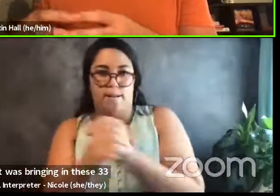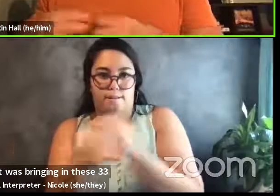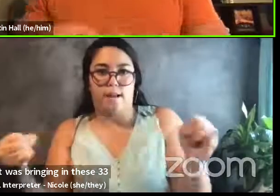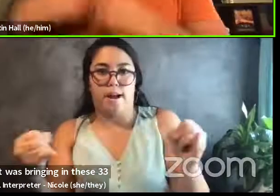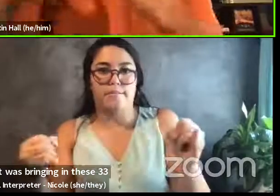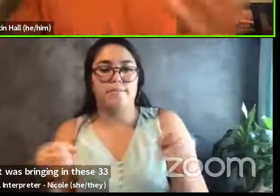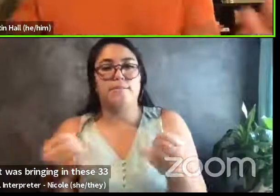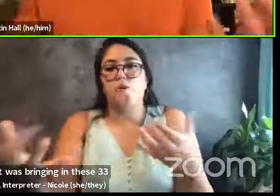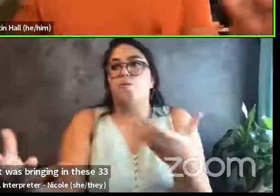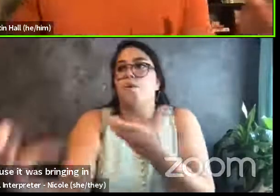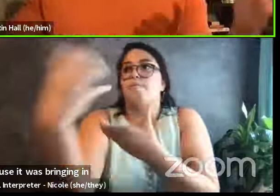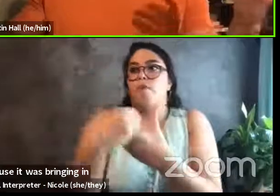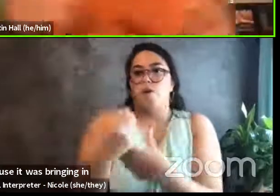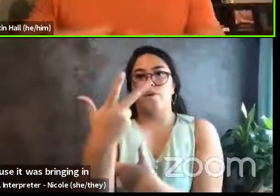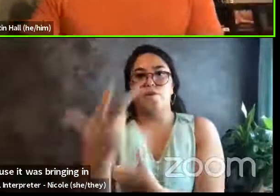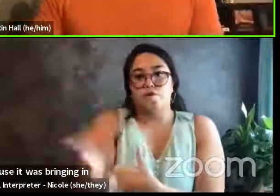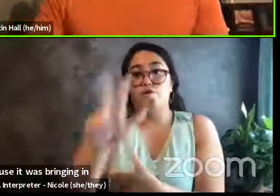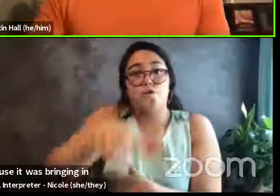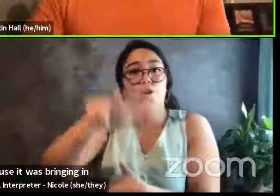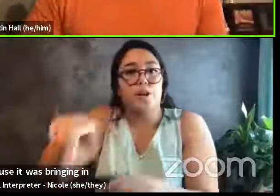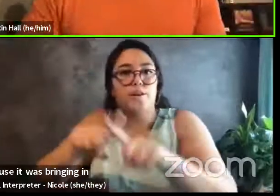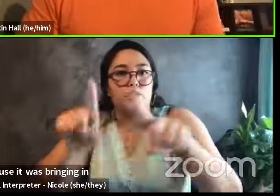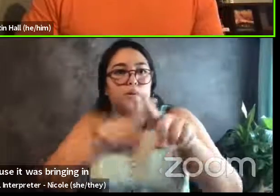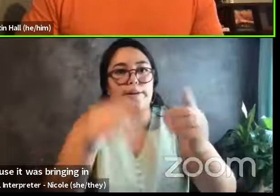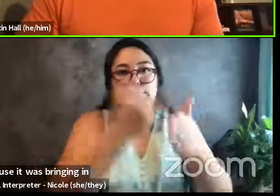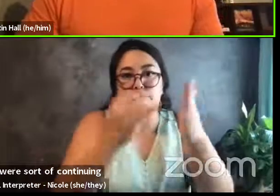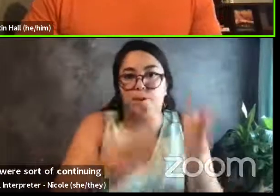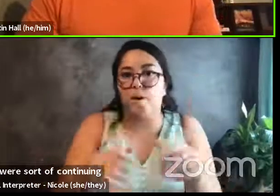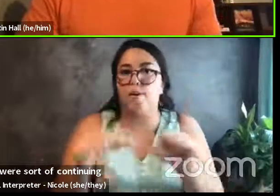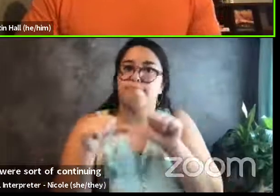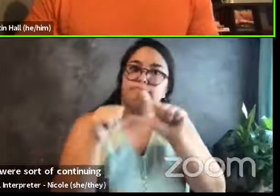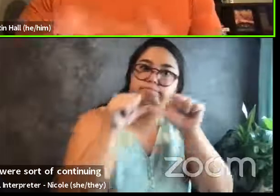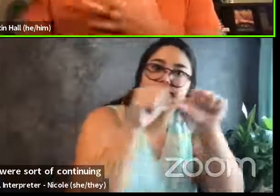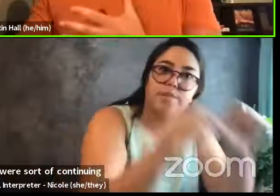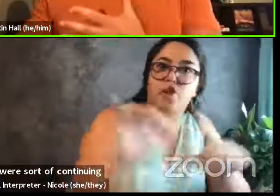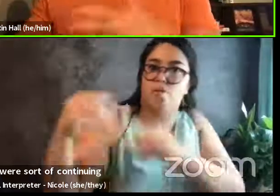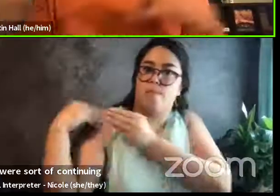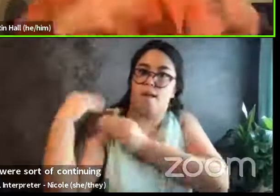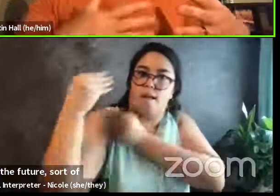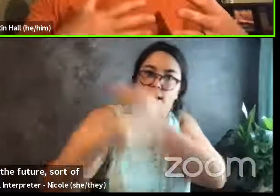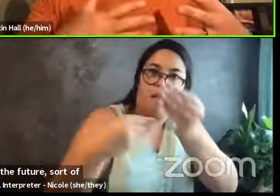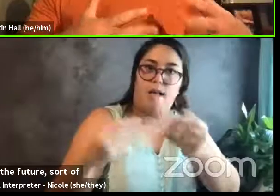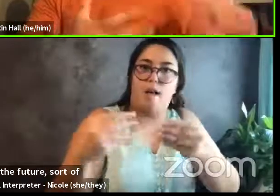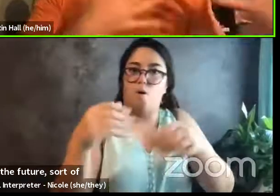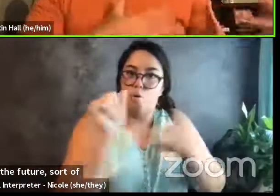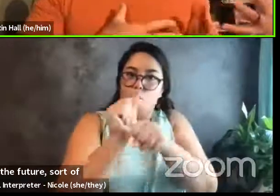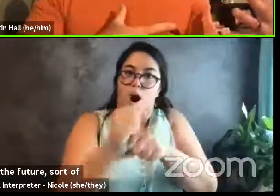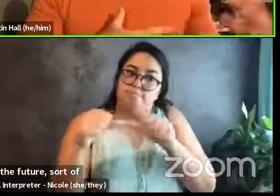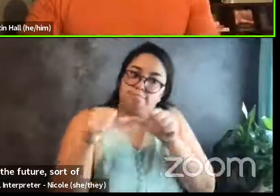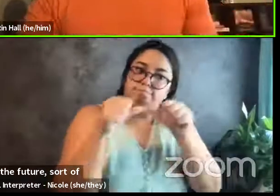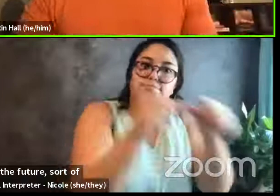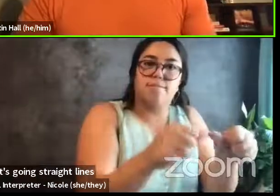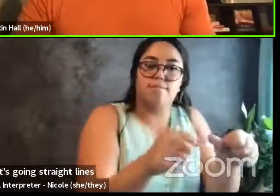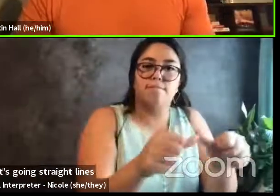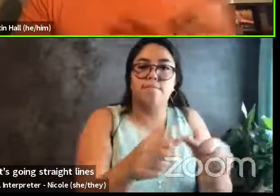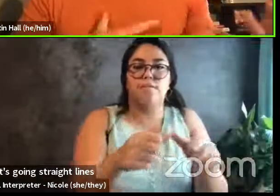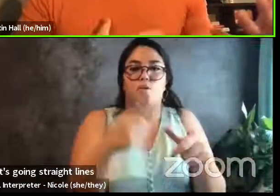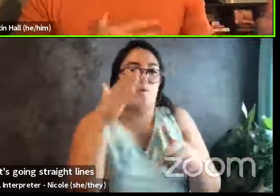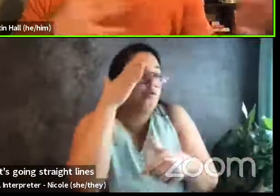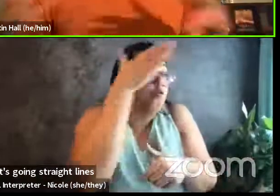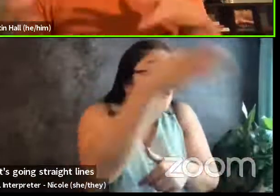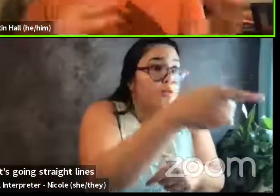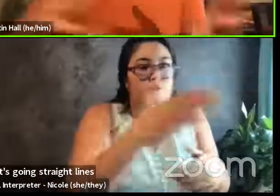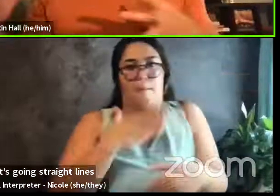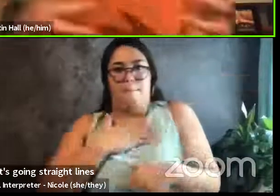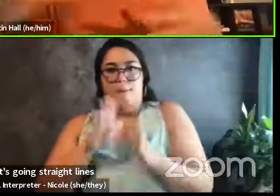who were sort of continuing the legacy of, of queer comics into the future, sort of looking to the future, whereas no straight lines have been looking to the past. And I